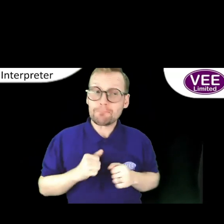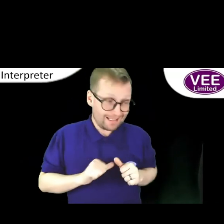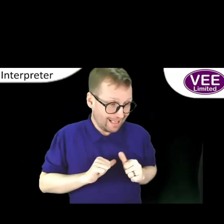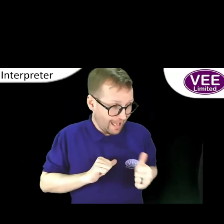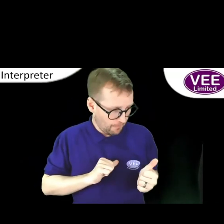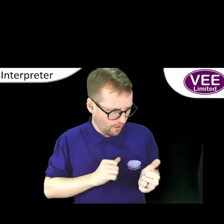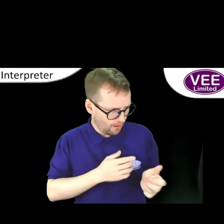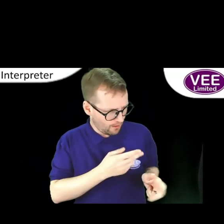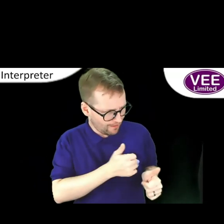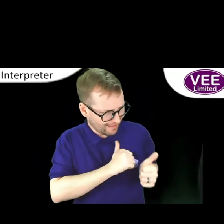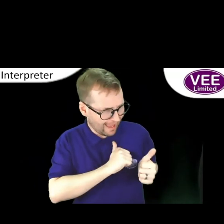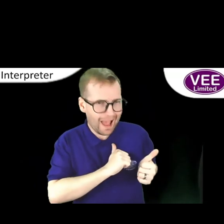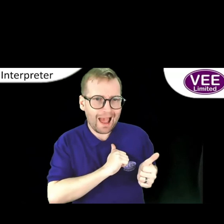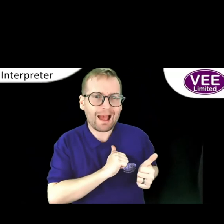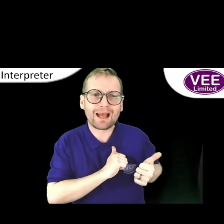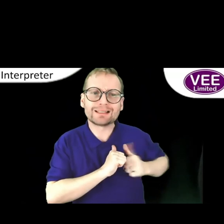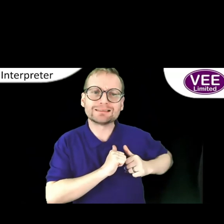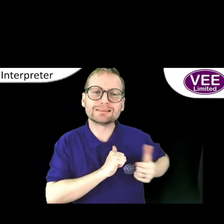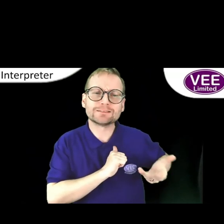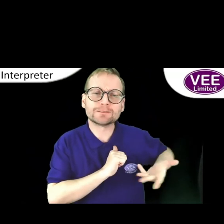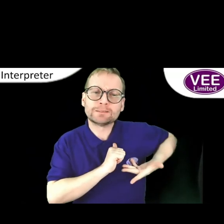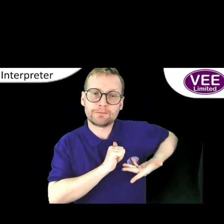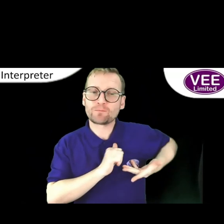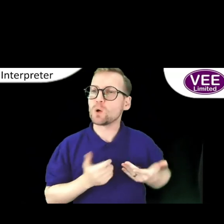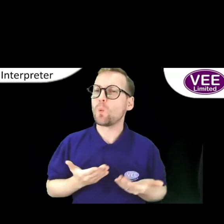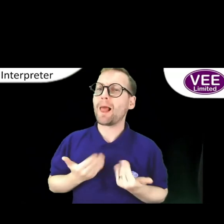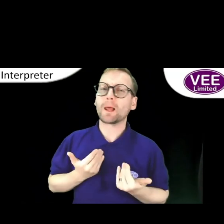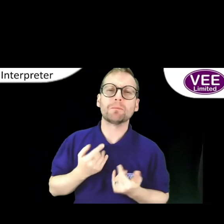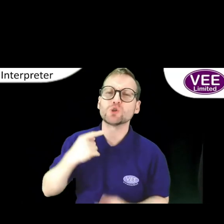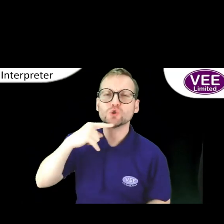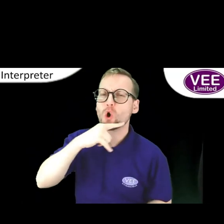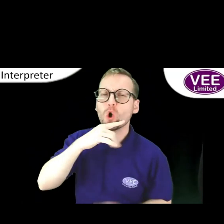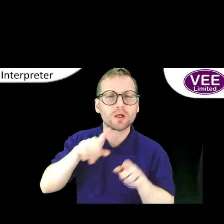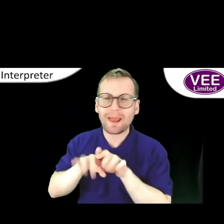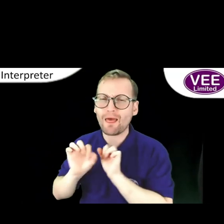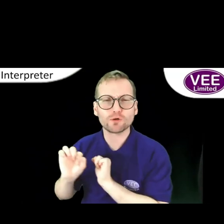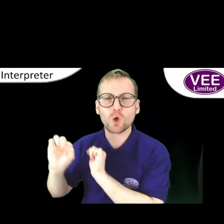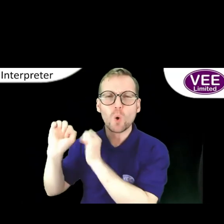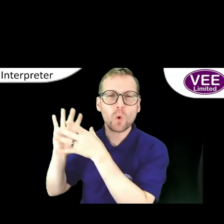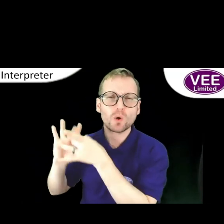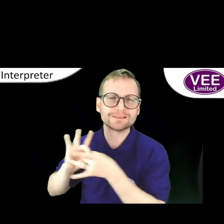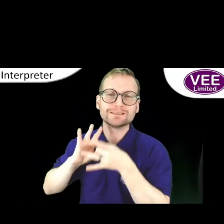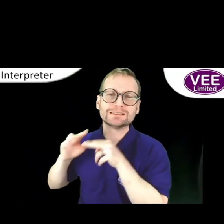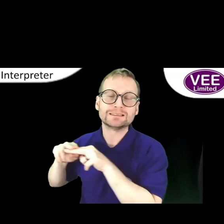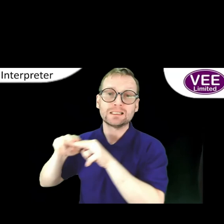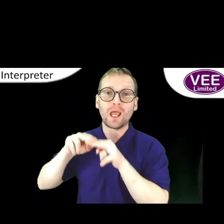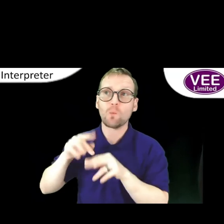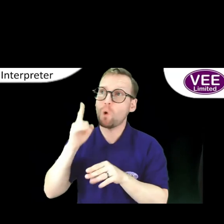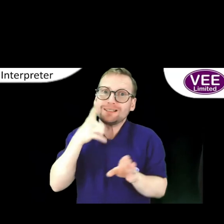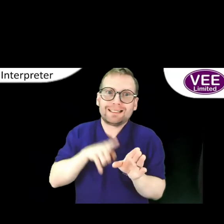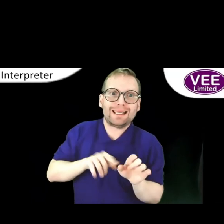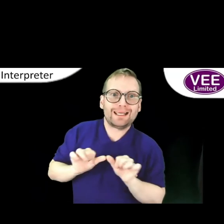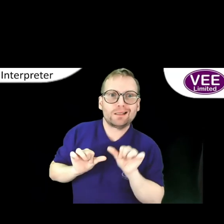me kindness. I was welcomed as a son of their own. And in just a year